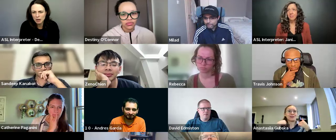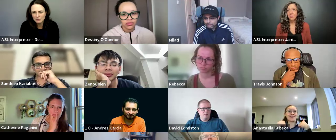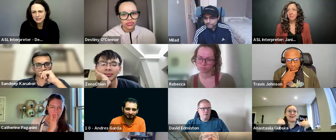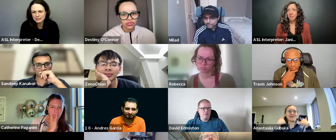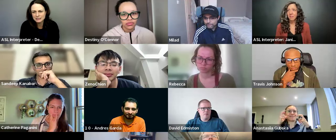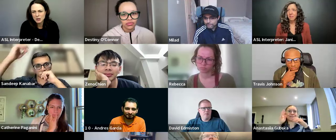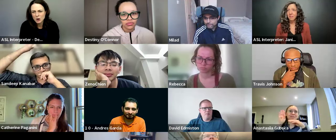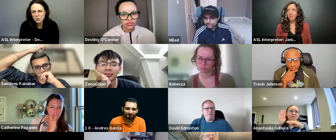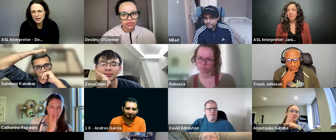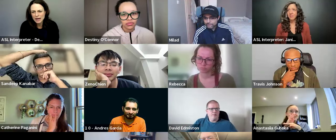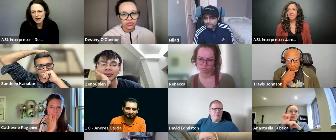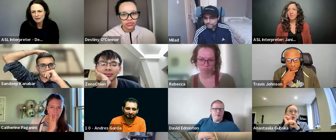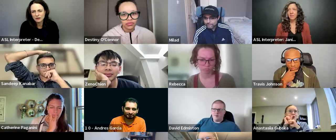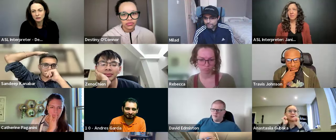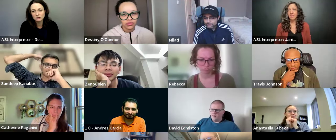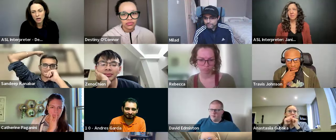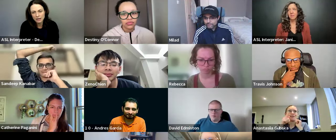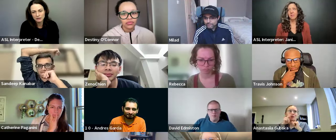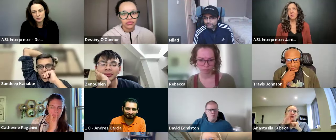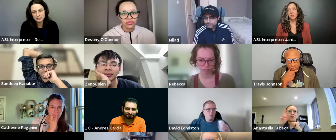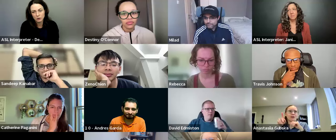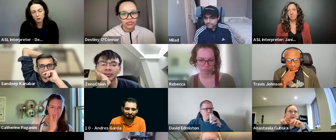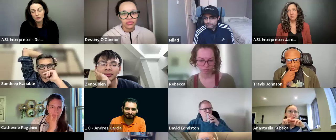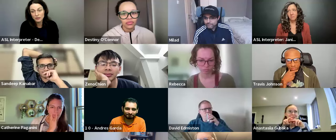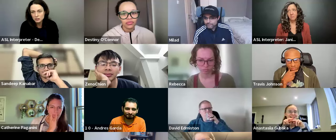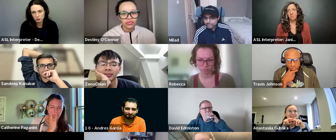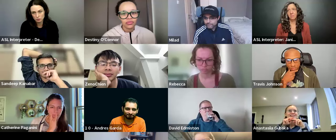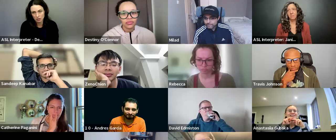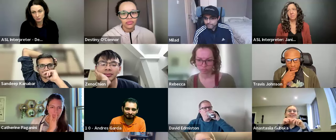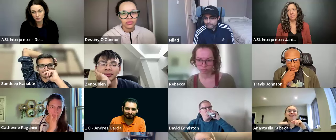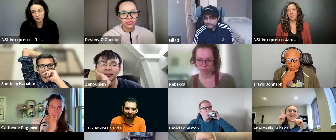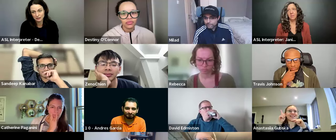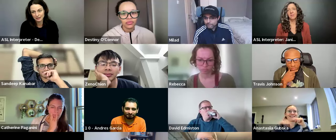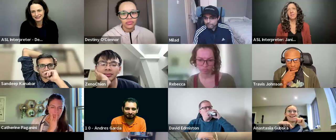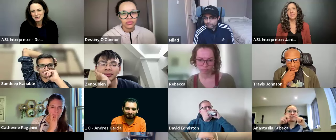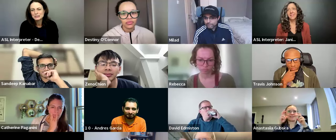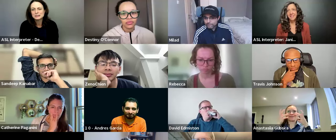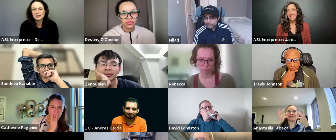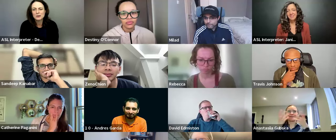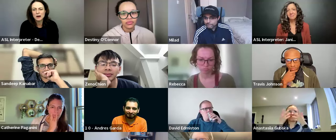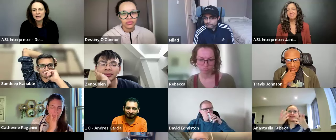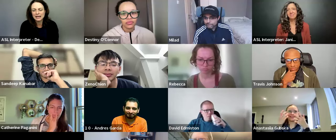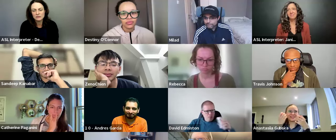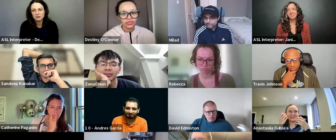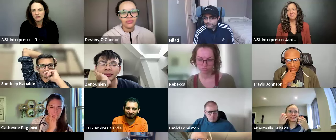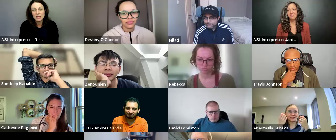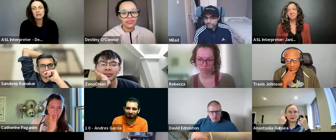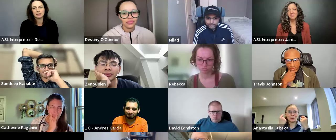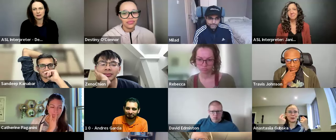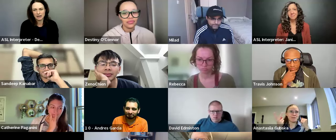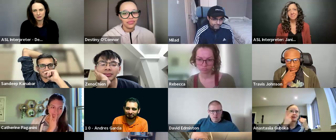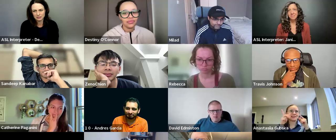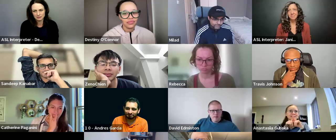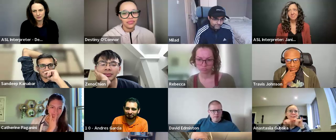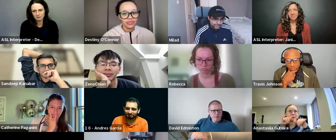London KubeCon because we have a lot of busy work with this KubeCon for Salt Lake. So I can't even